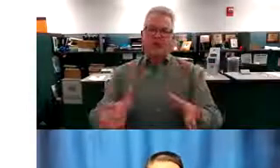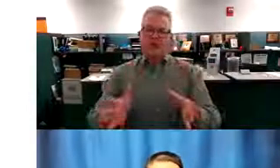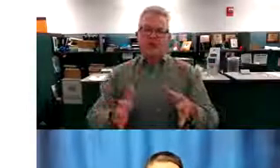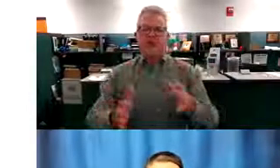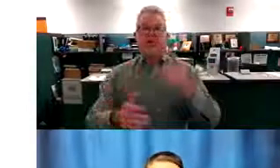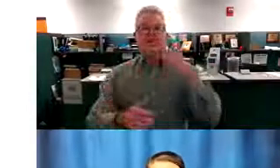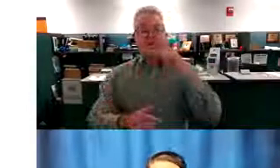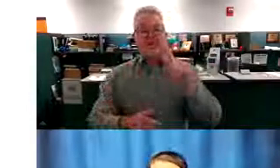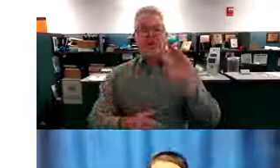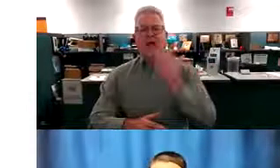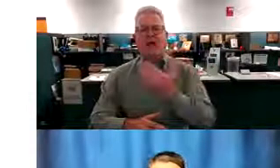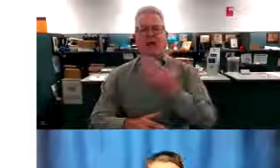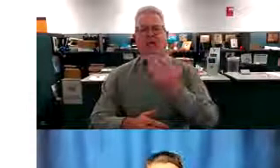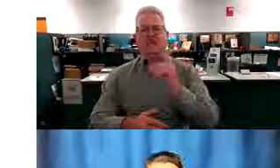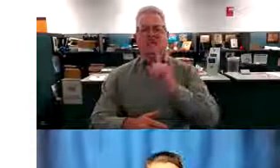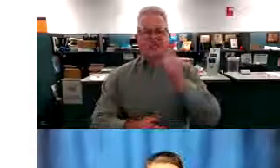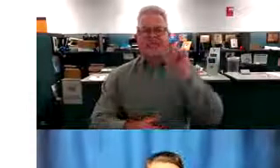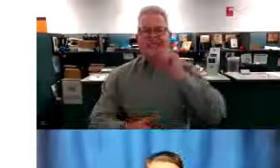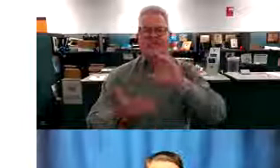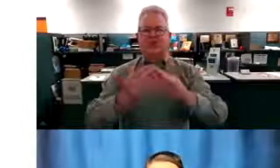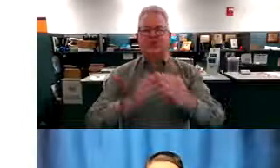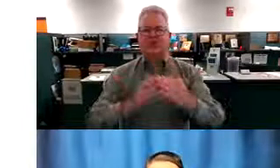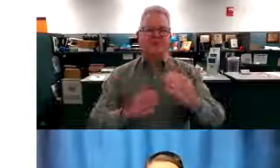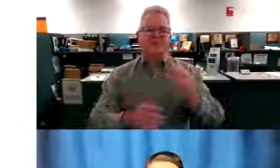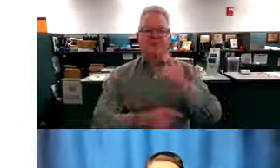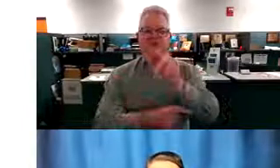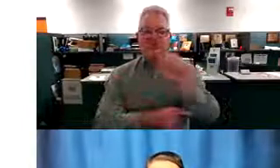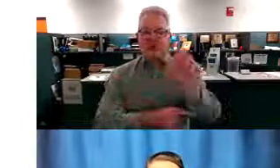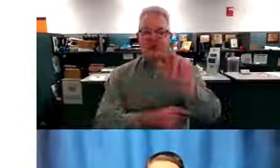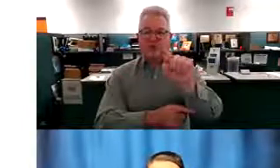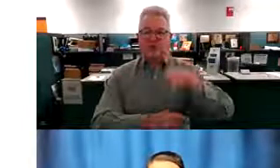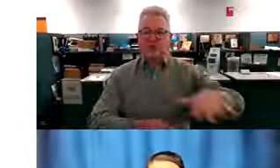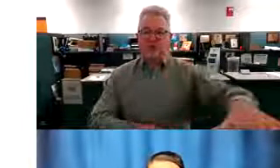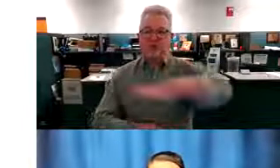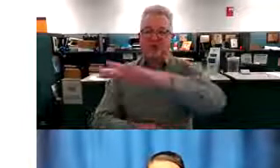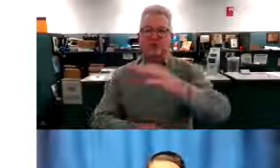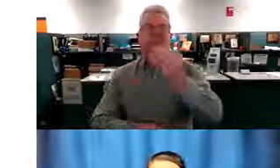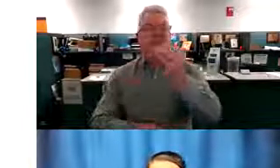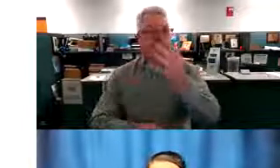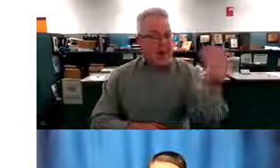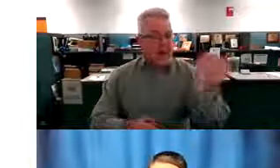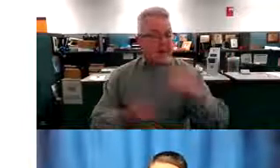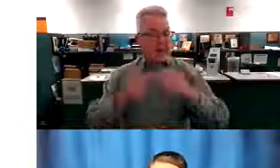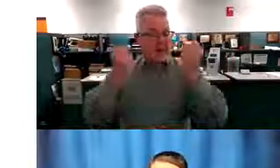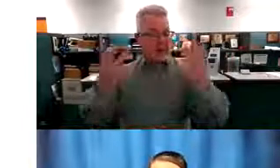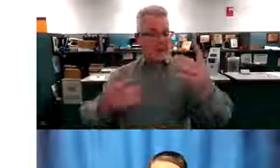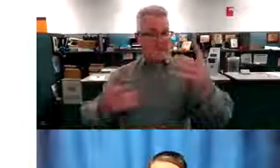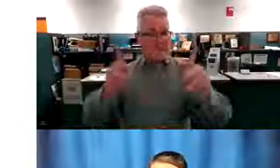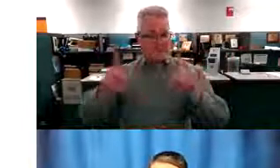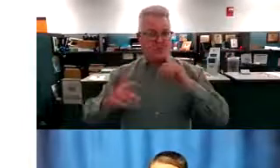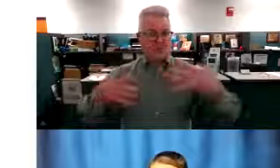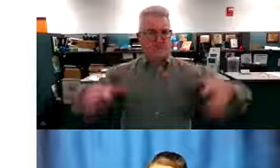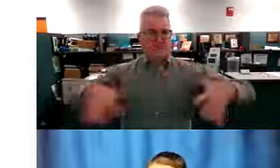often they were letting me know we really should have interpreters there, just because our deaf community